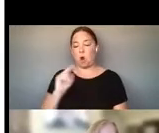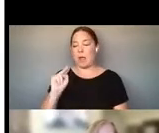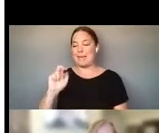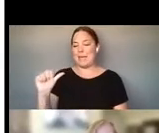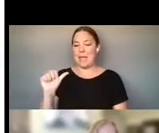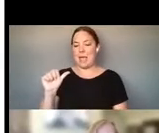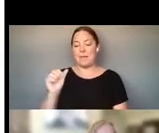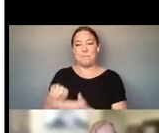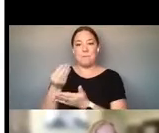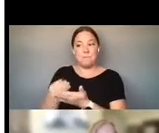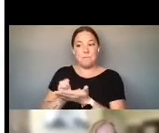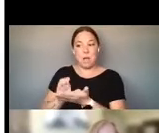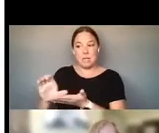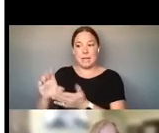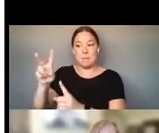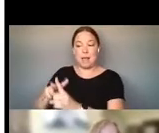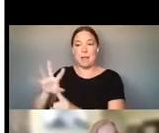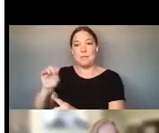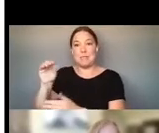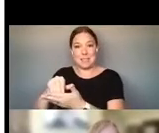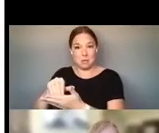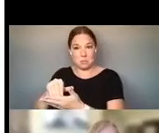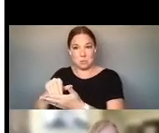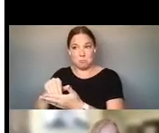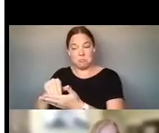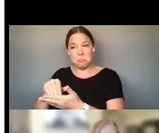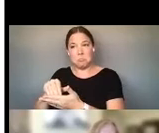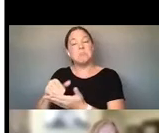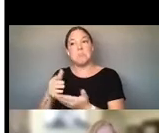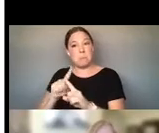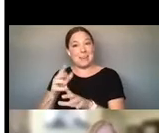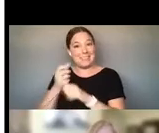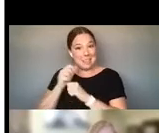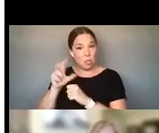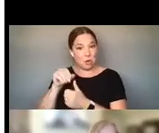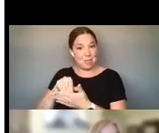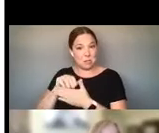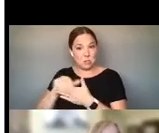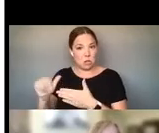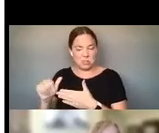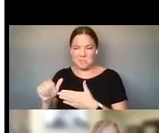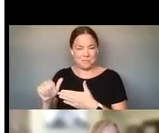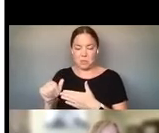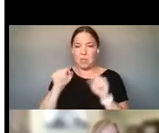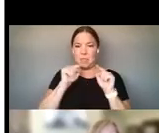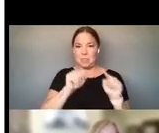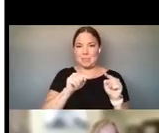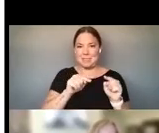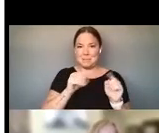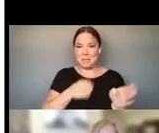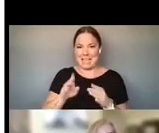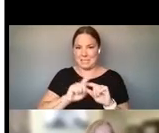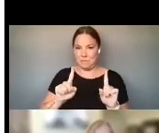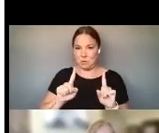grant, but only come away with $30,000, that's not the way this works. So it's either all